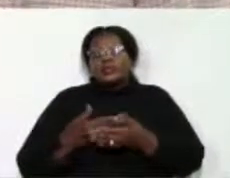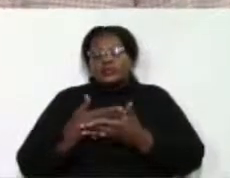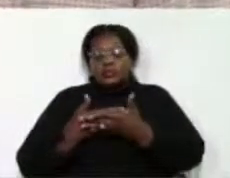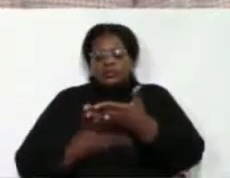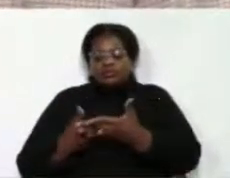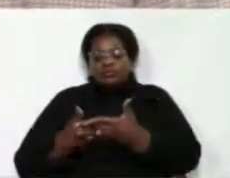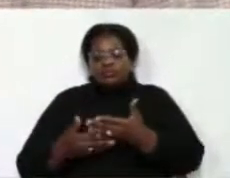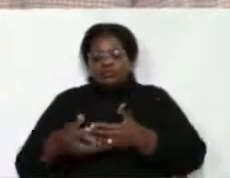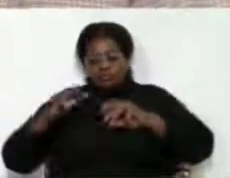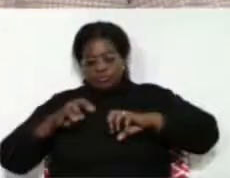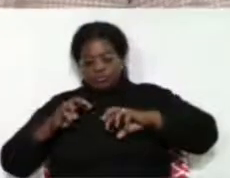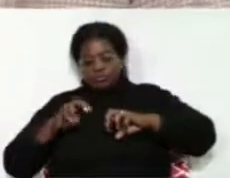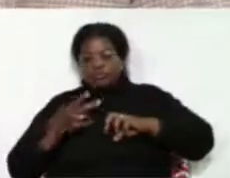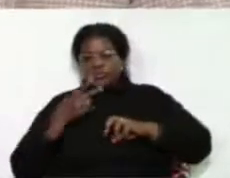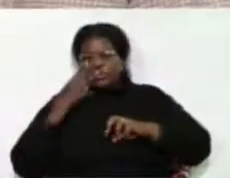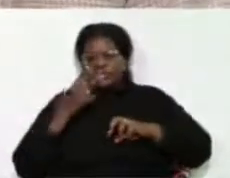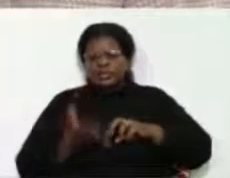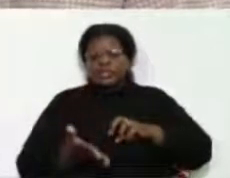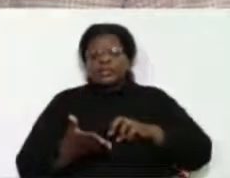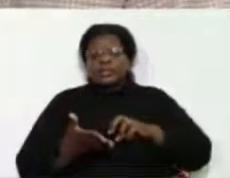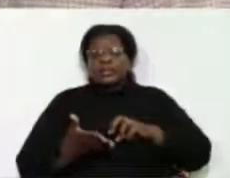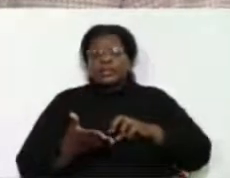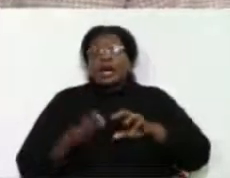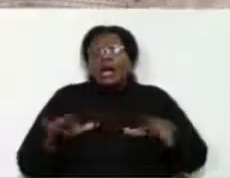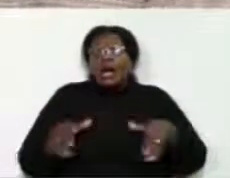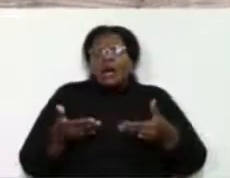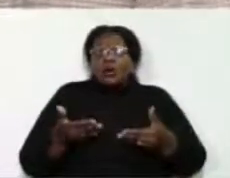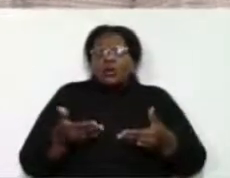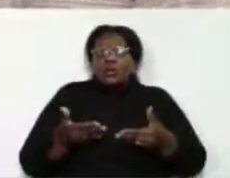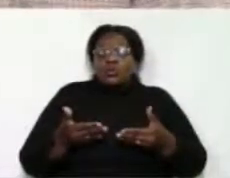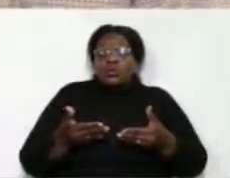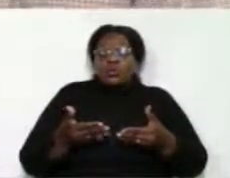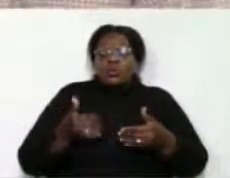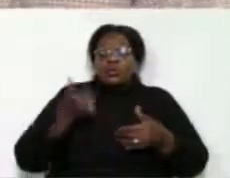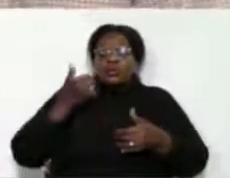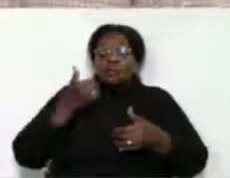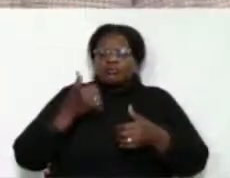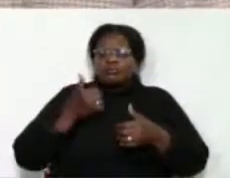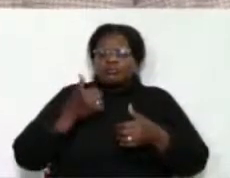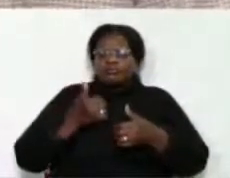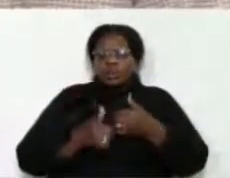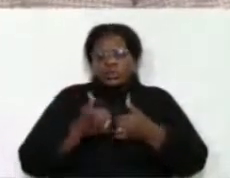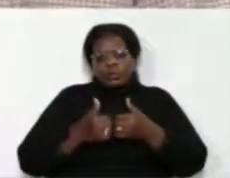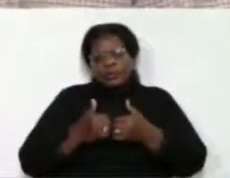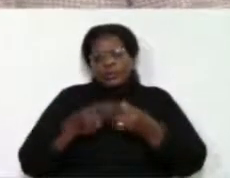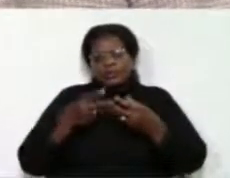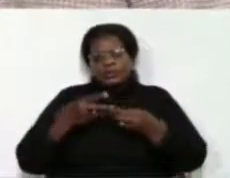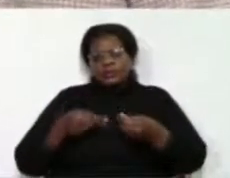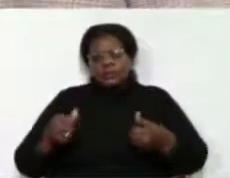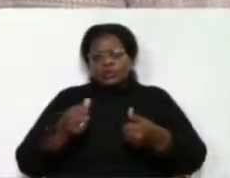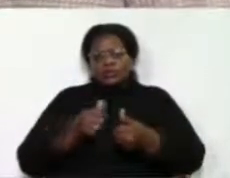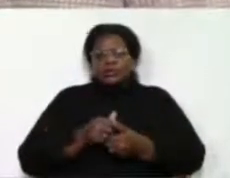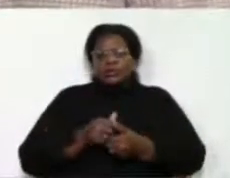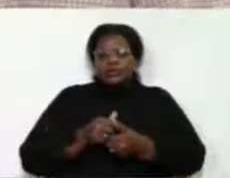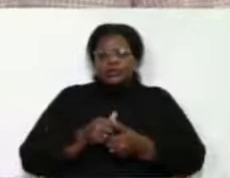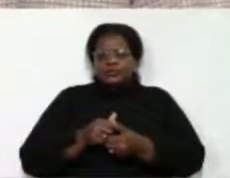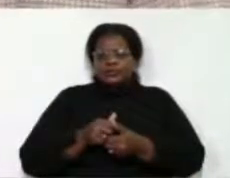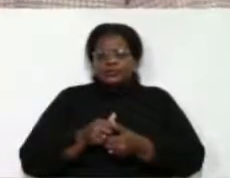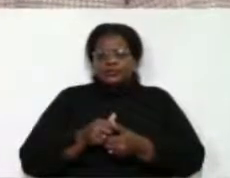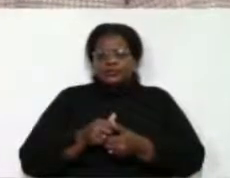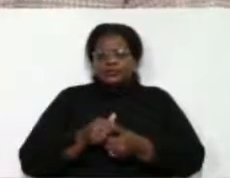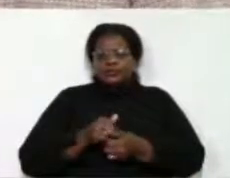our duties to fit how the pressure has grown on each other or on one of us and not the other.